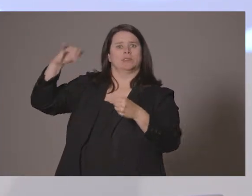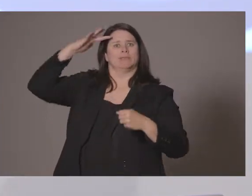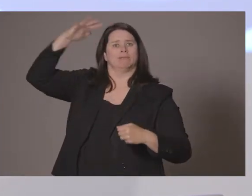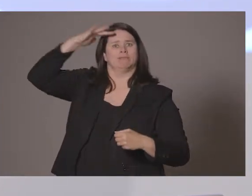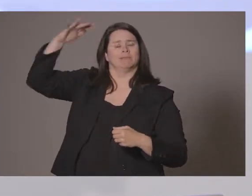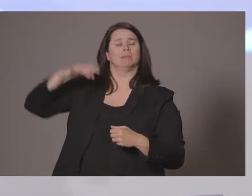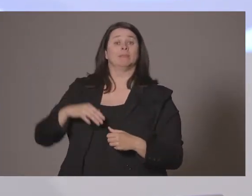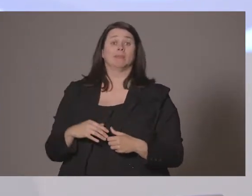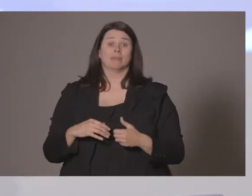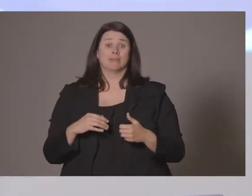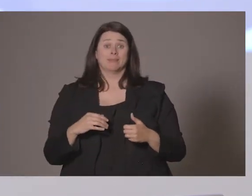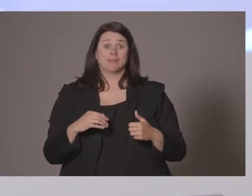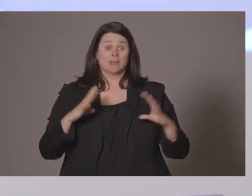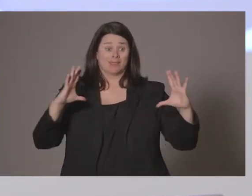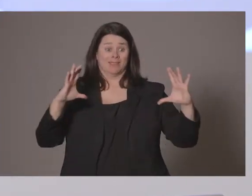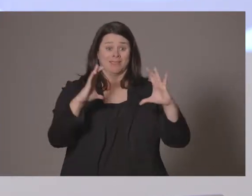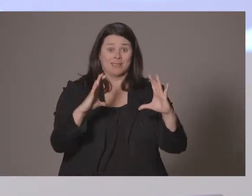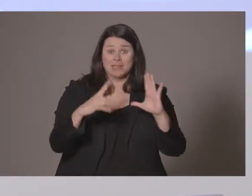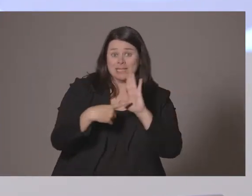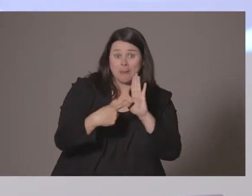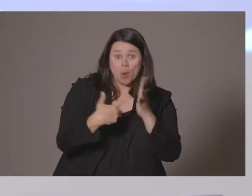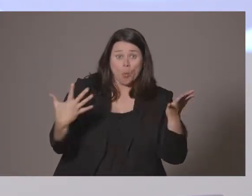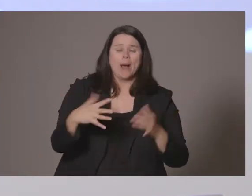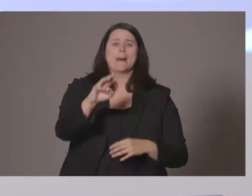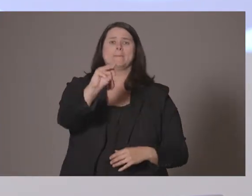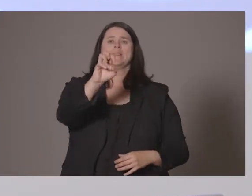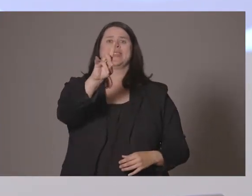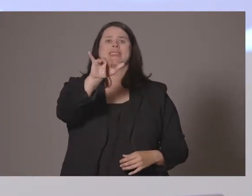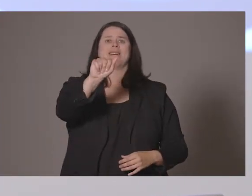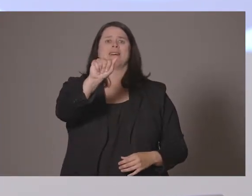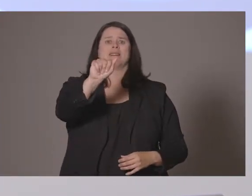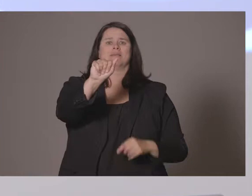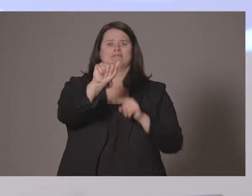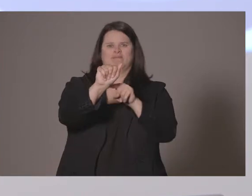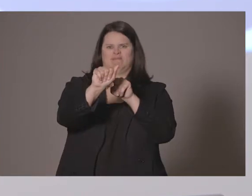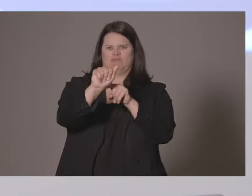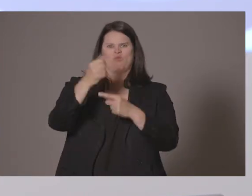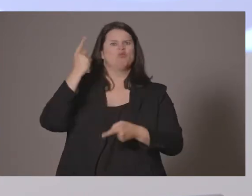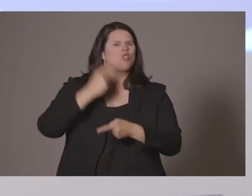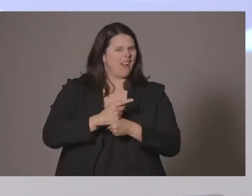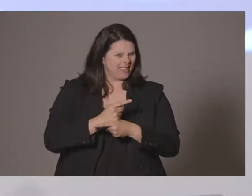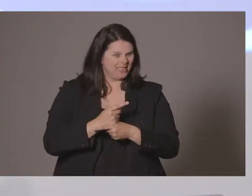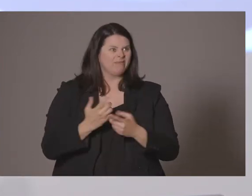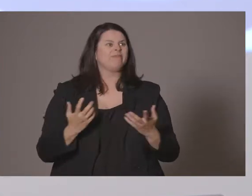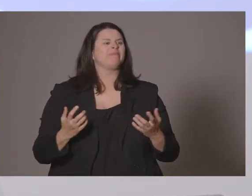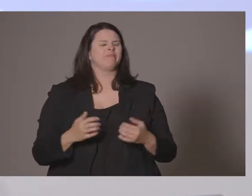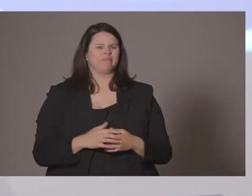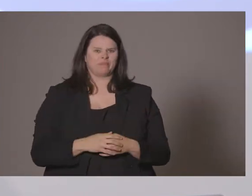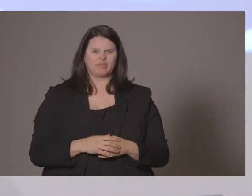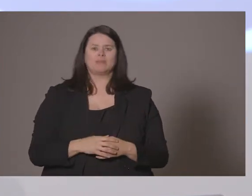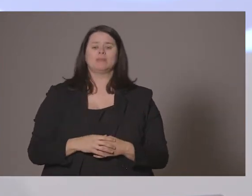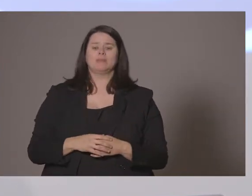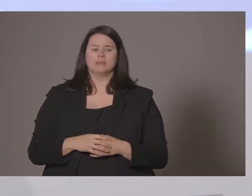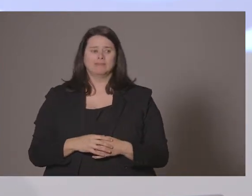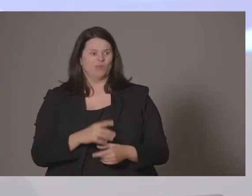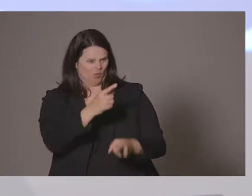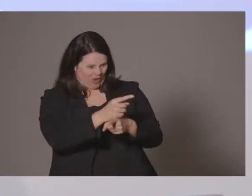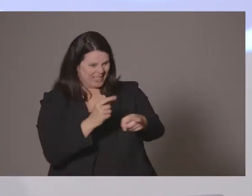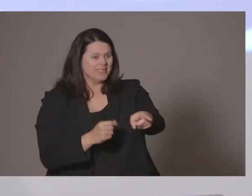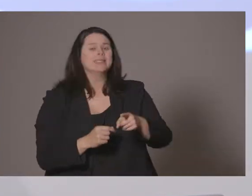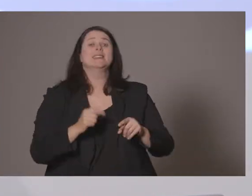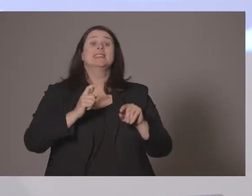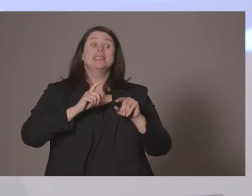Media. Yeah, so in the media, different people are portrayed in